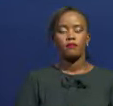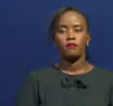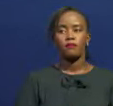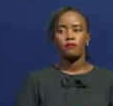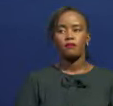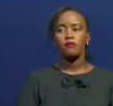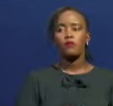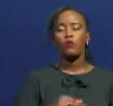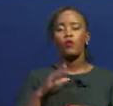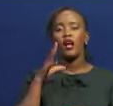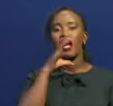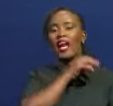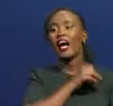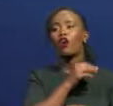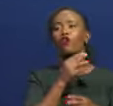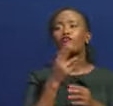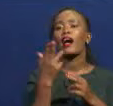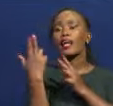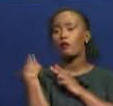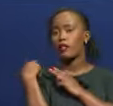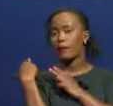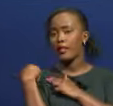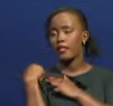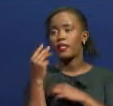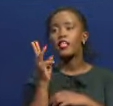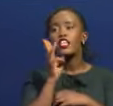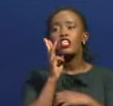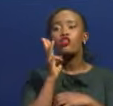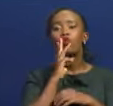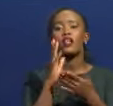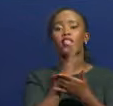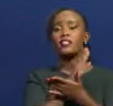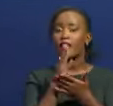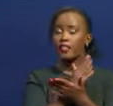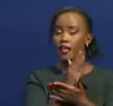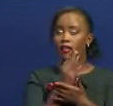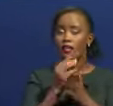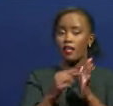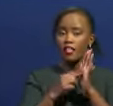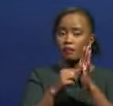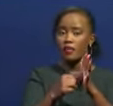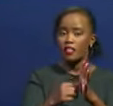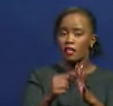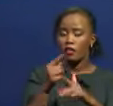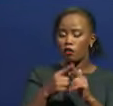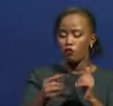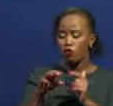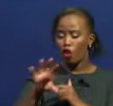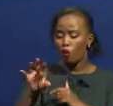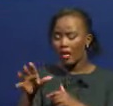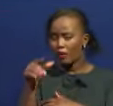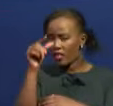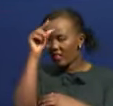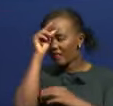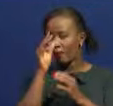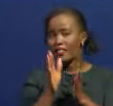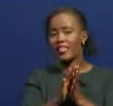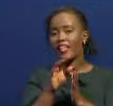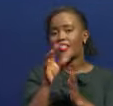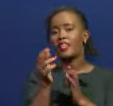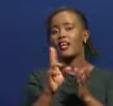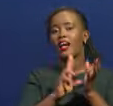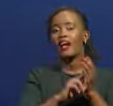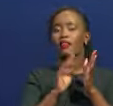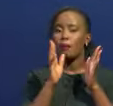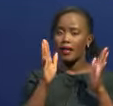The lack of accountability in the water sector, particularly by county governments and associated partners,